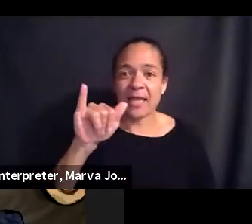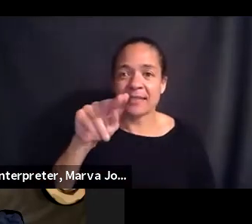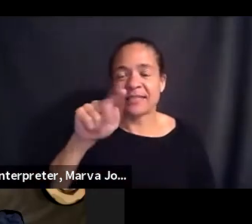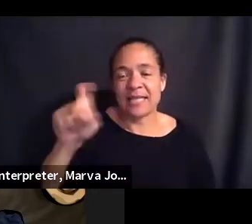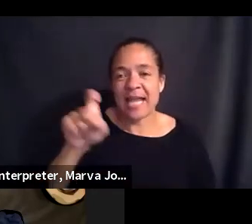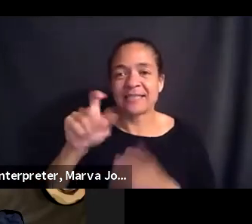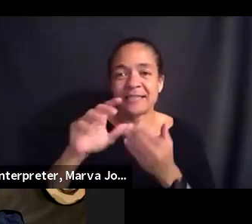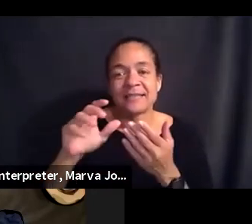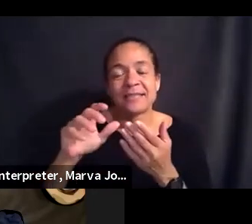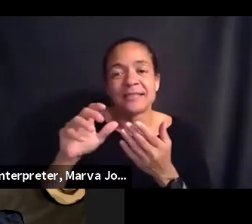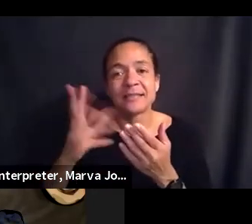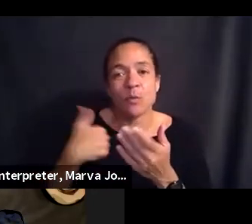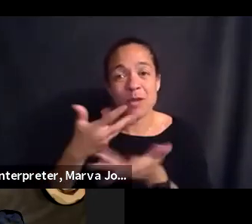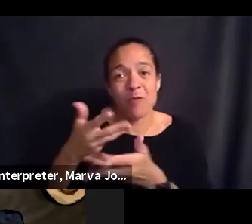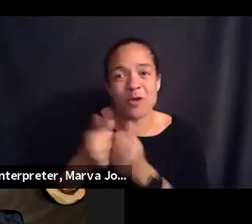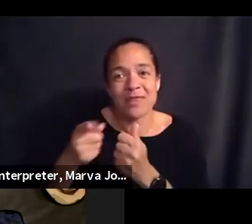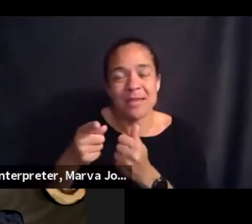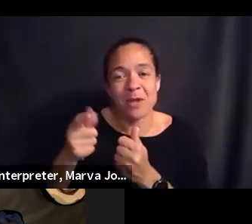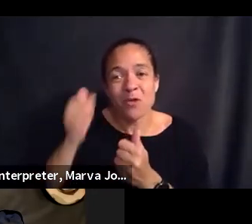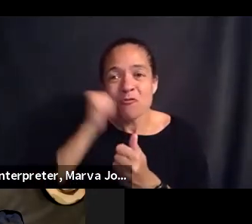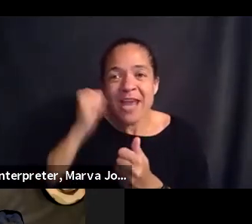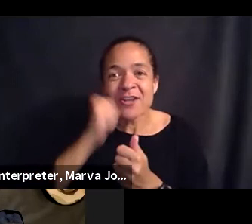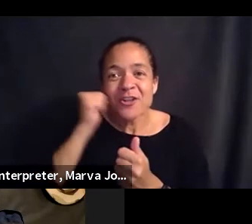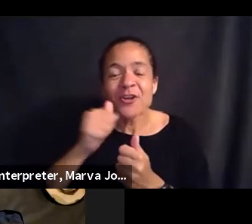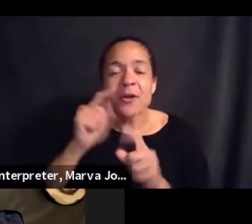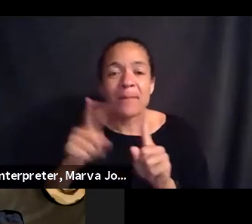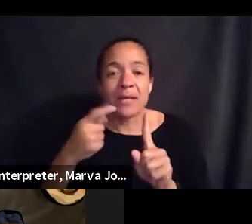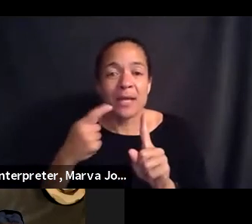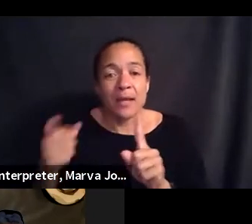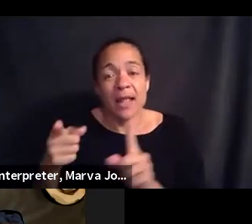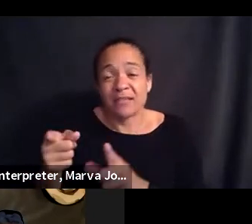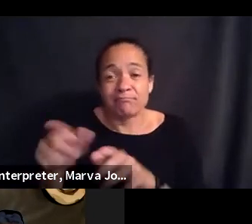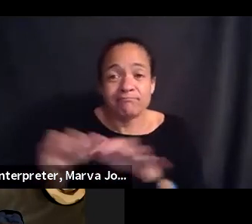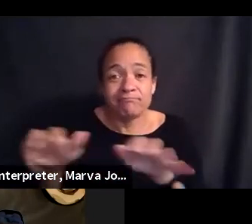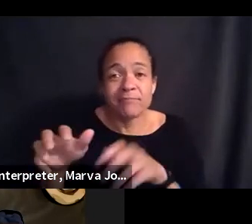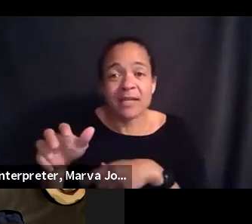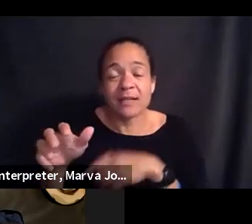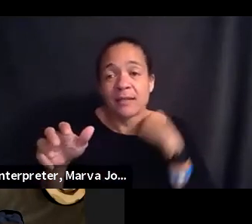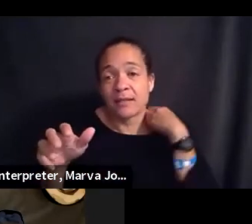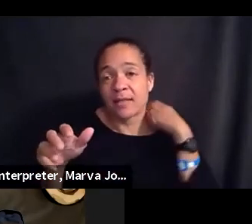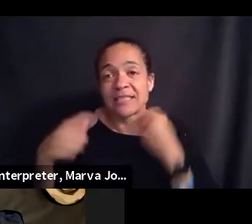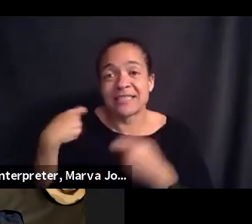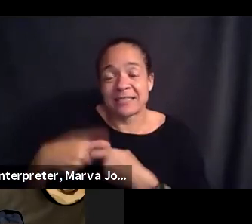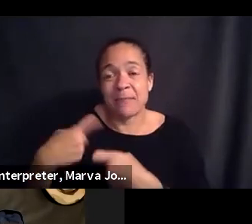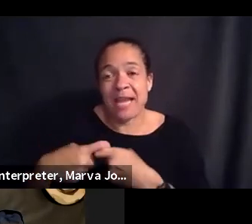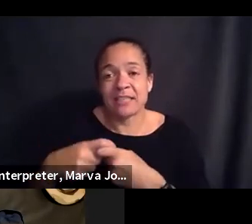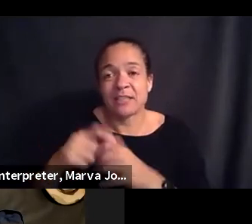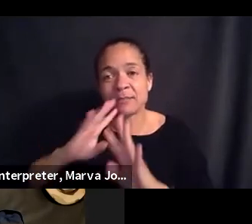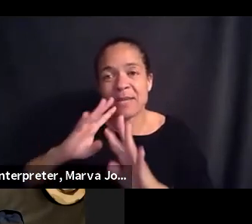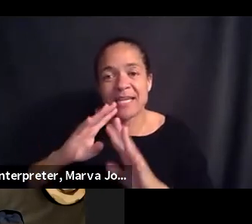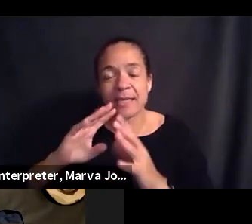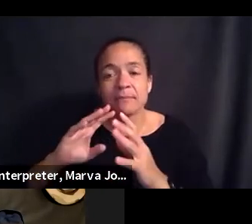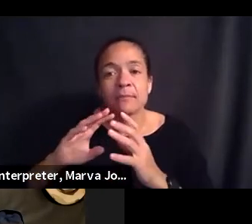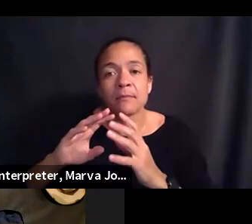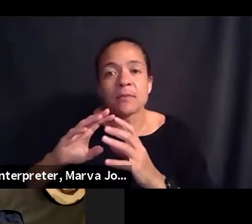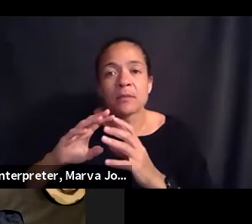but we might have more, obviously, a Spanish-speaking community outside of that community center. So it was really just